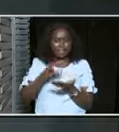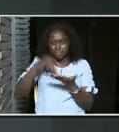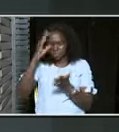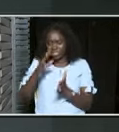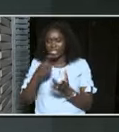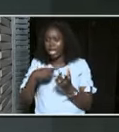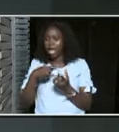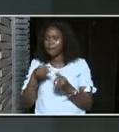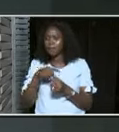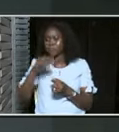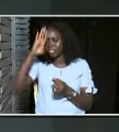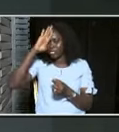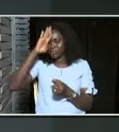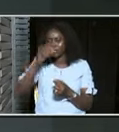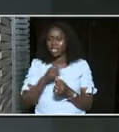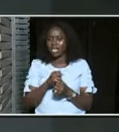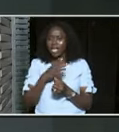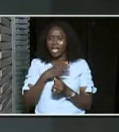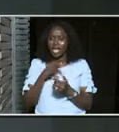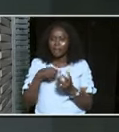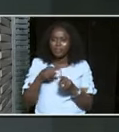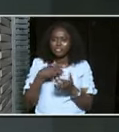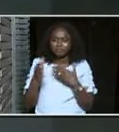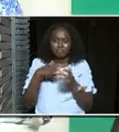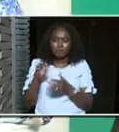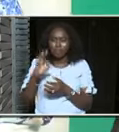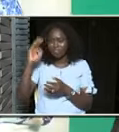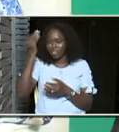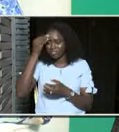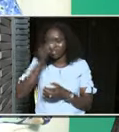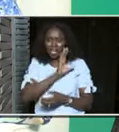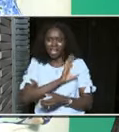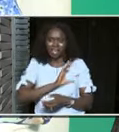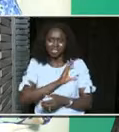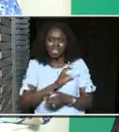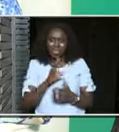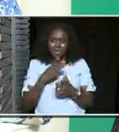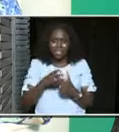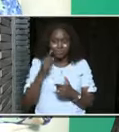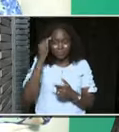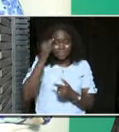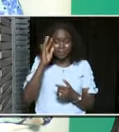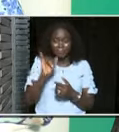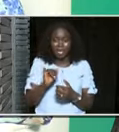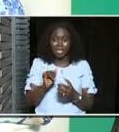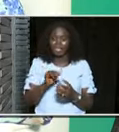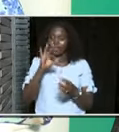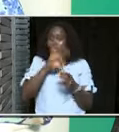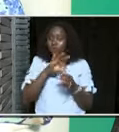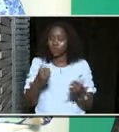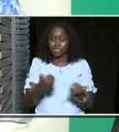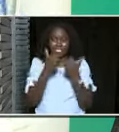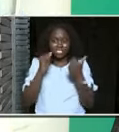Igbos and the issue of federal character, whether you think by contesting, you're essentially guaranteeing if you